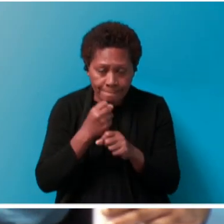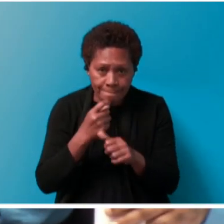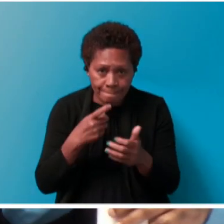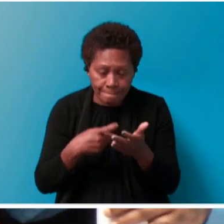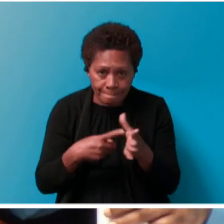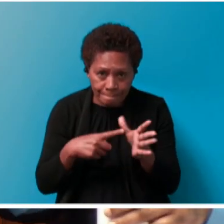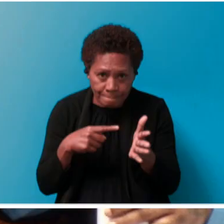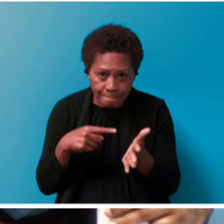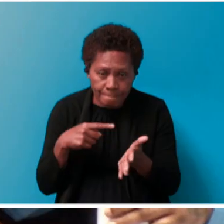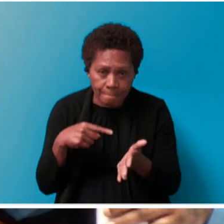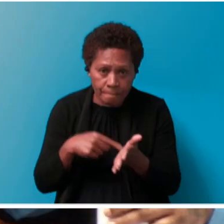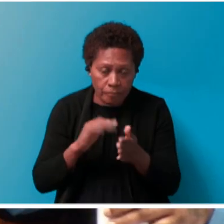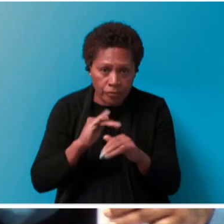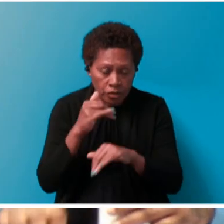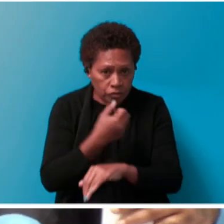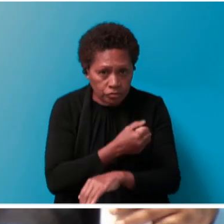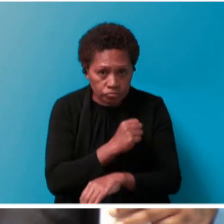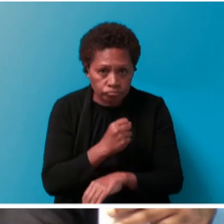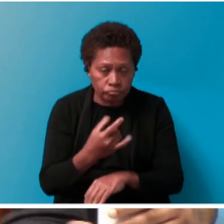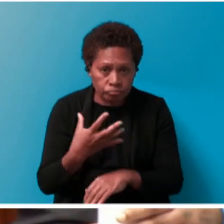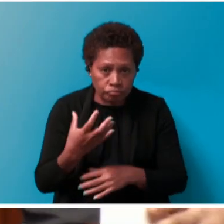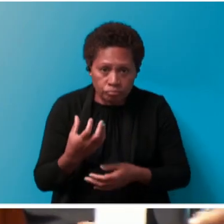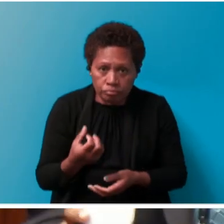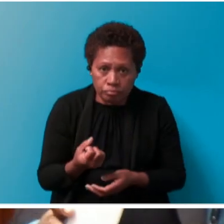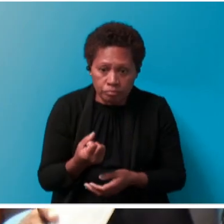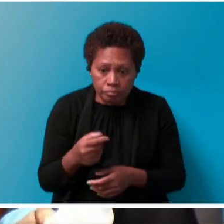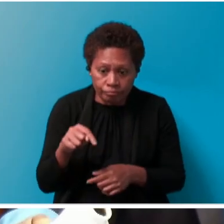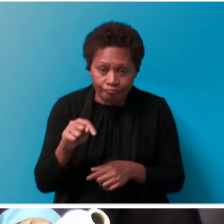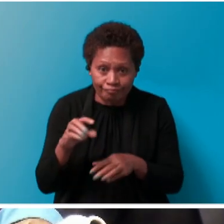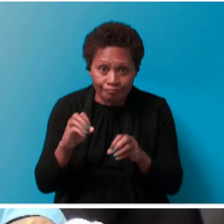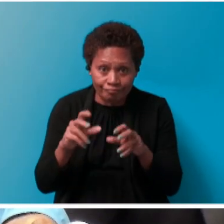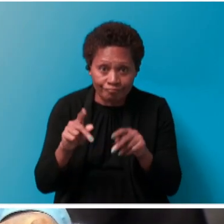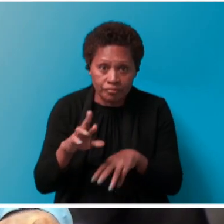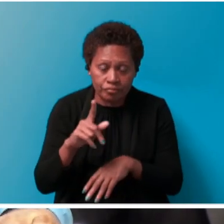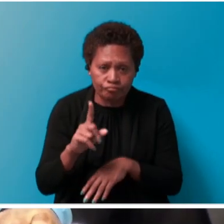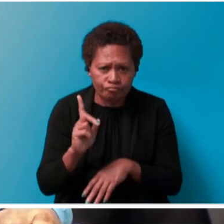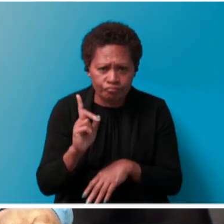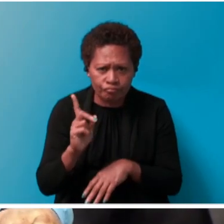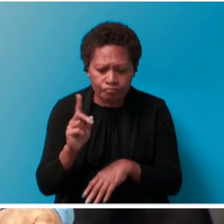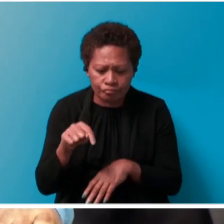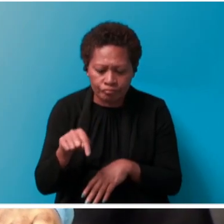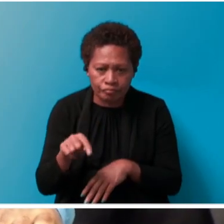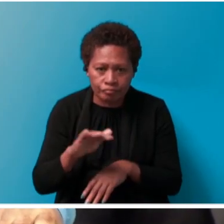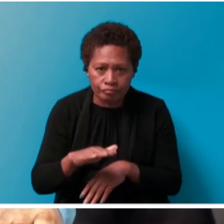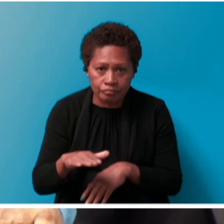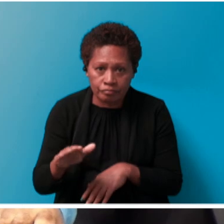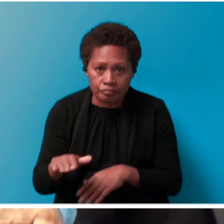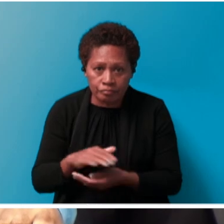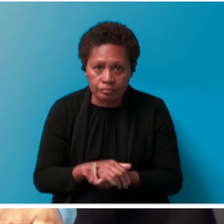and educational opportunities for their children. Mr. Speaker, sir, for the